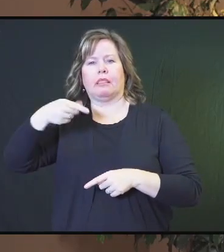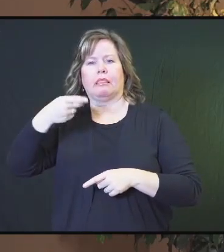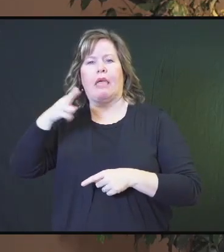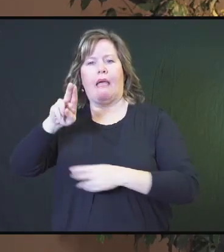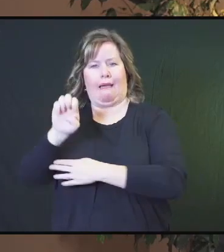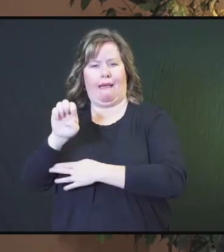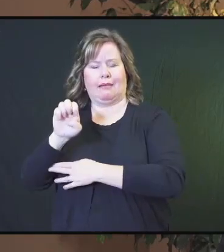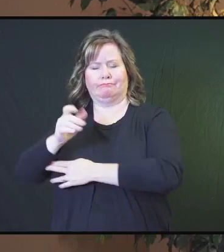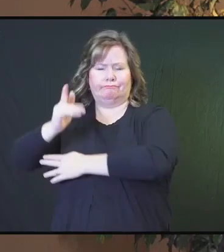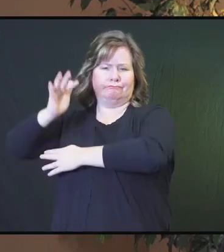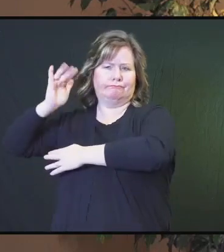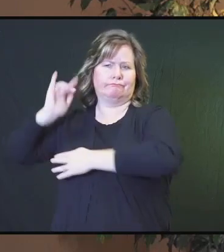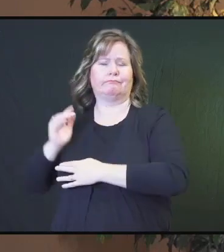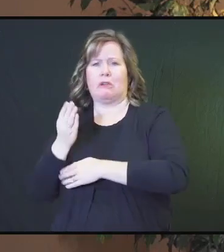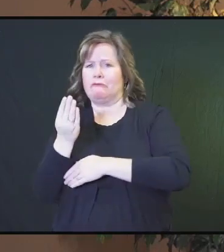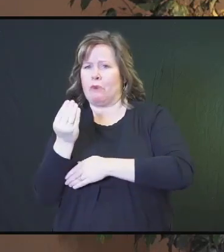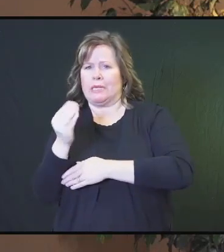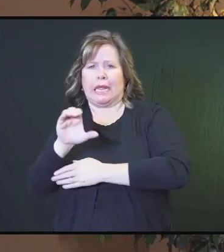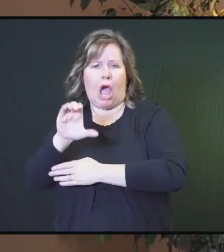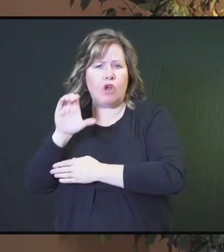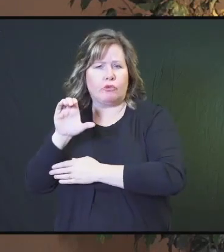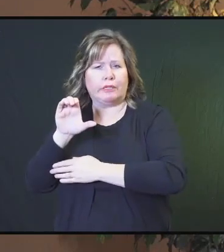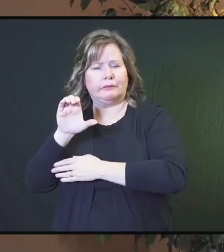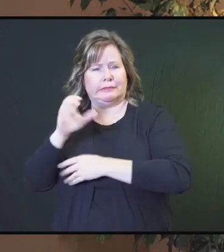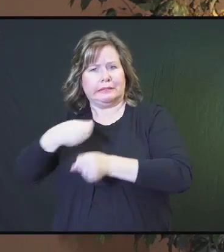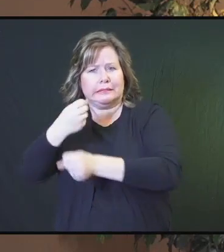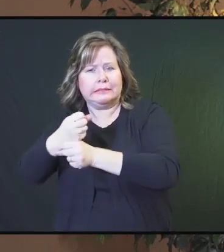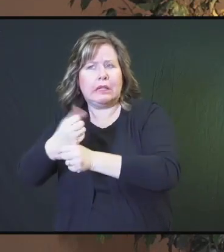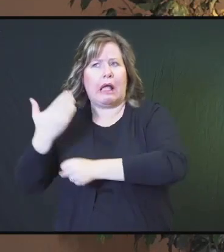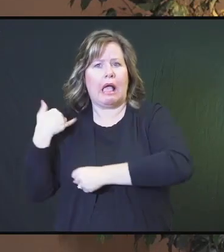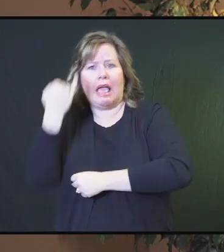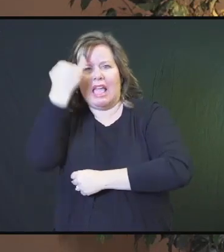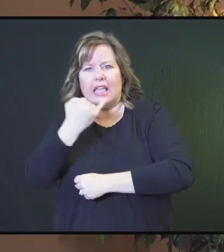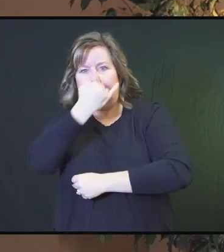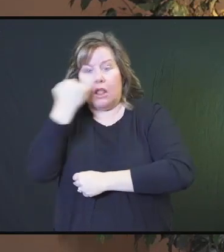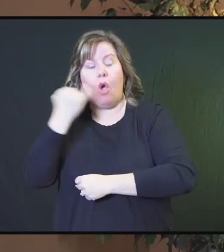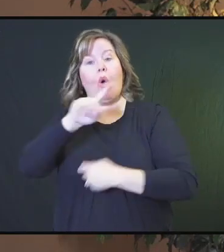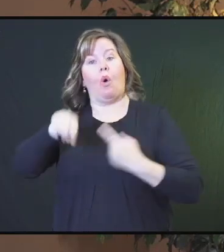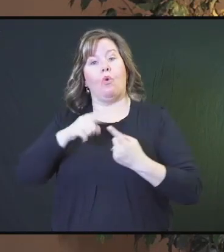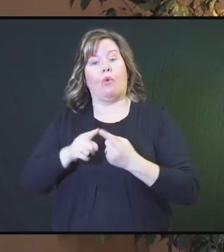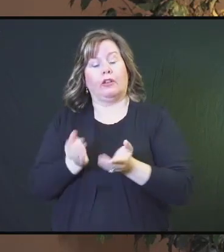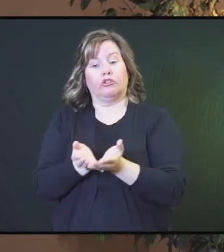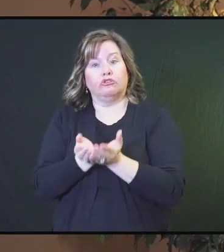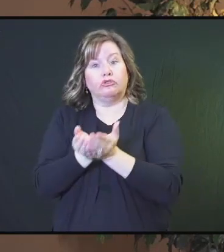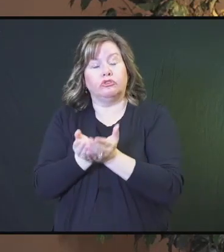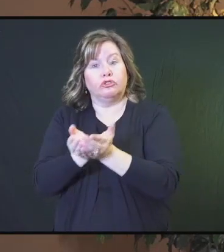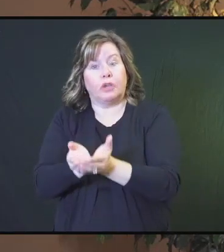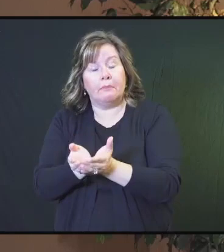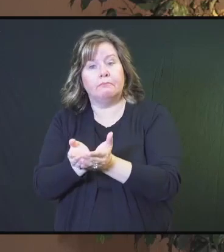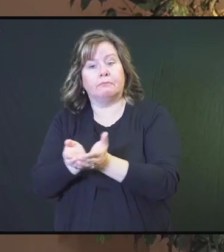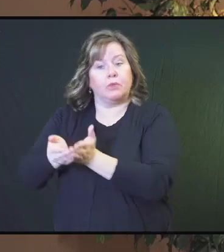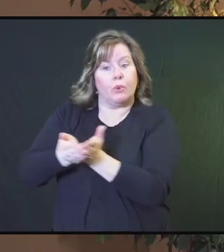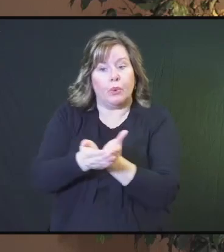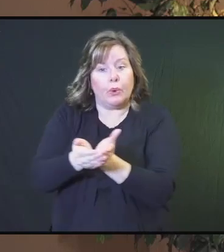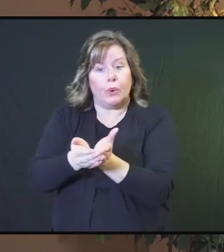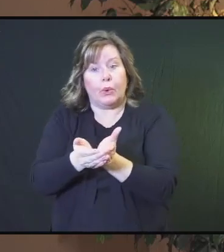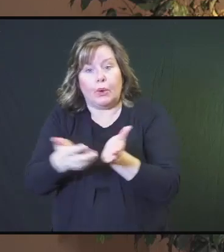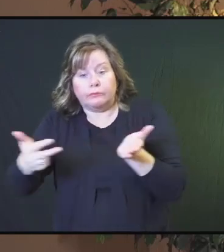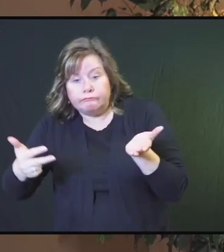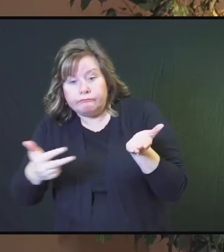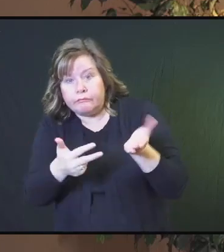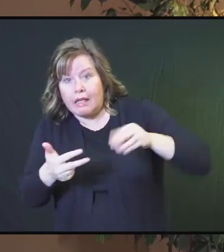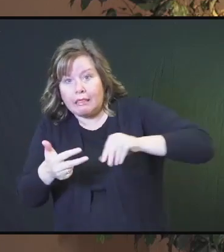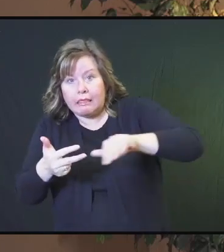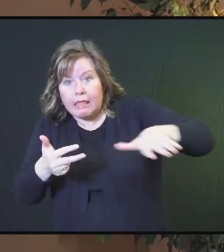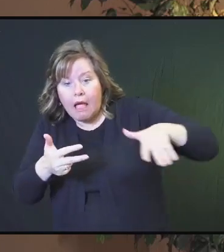Italy. When ships would come into harbor, they were required to drop anchor in the harbor and stay out there for 40 days.